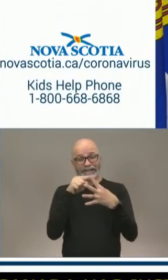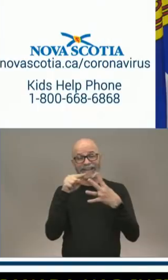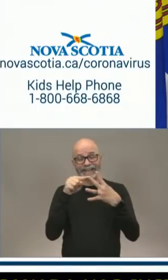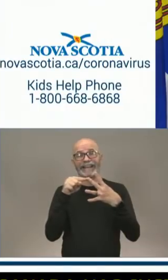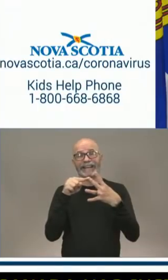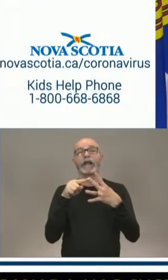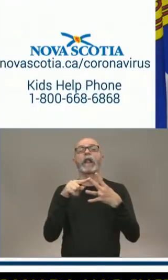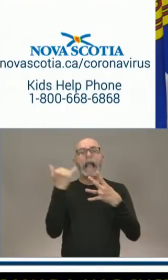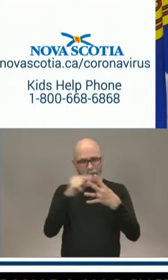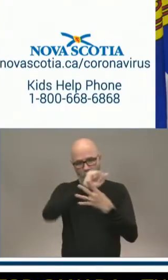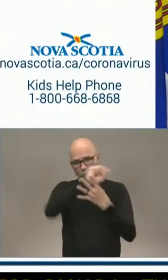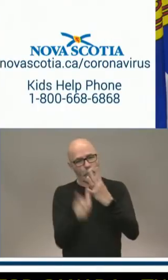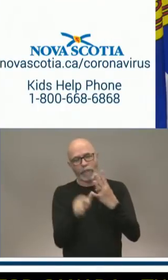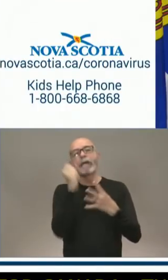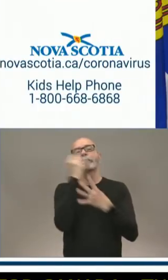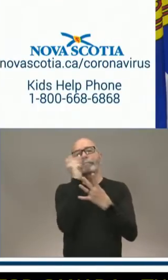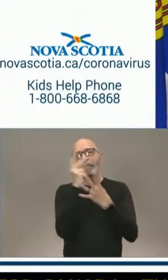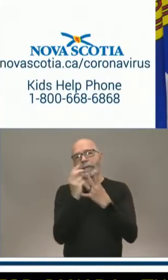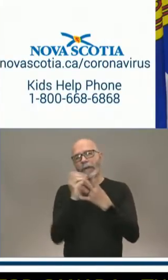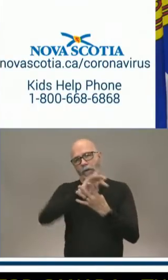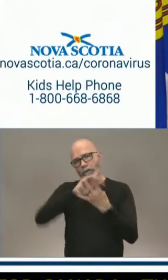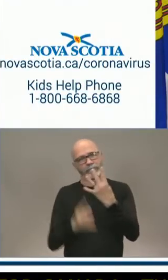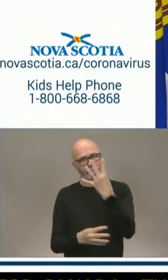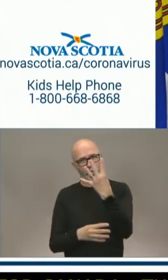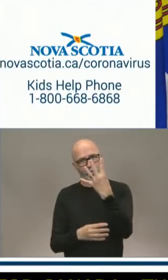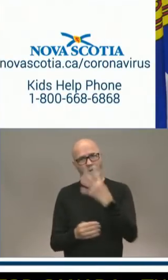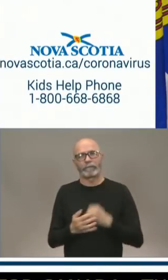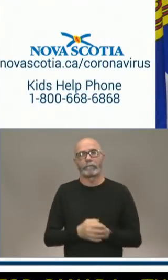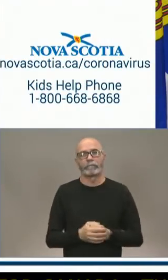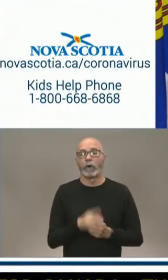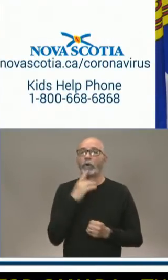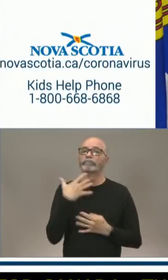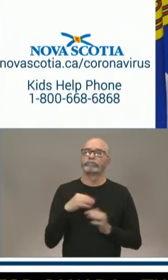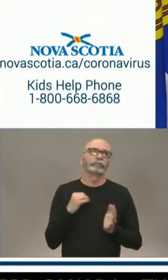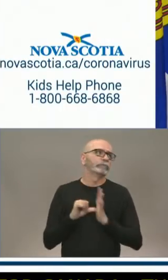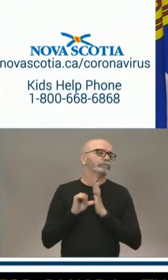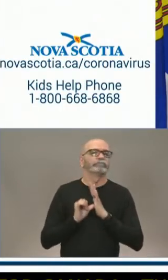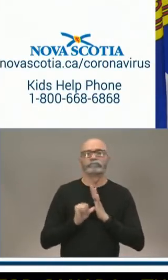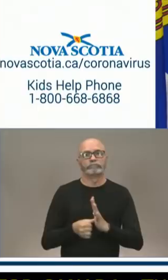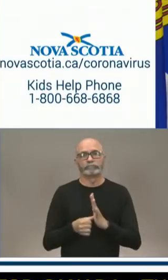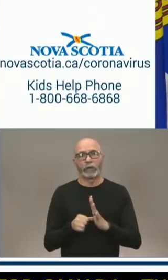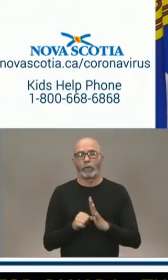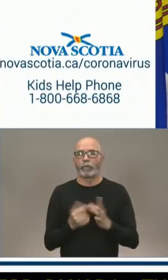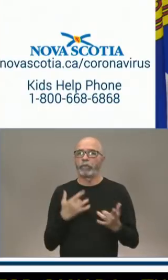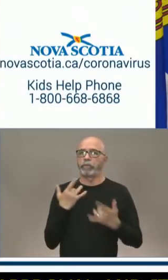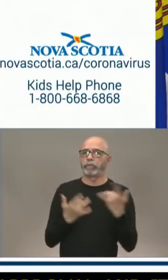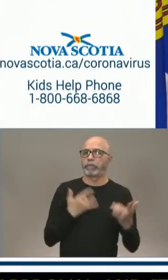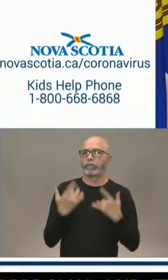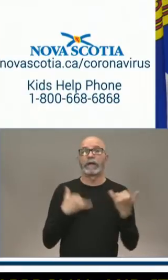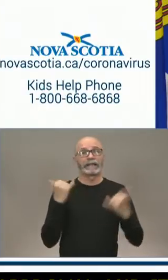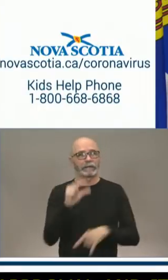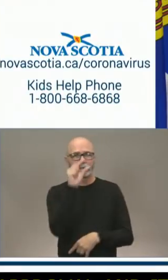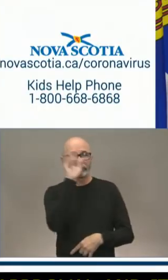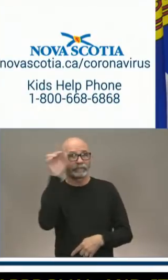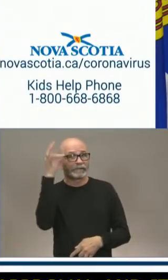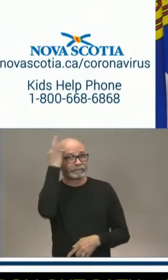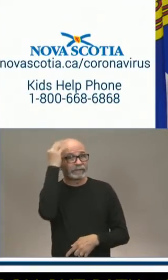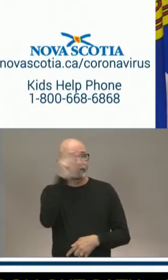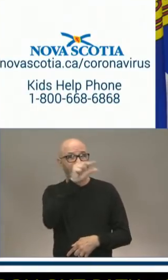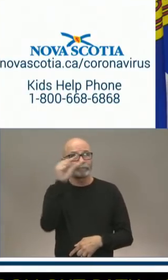path. As you can see, this is a very dynamic situation that is dependent on the federal government's regulatory approval